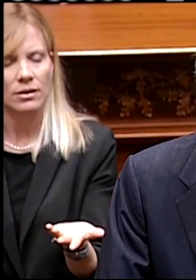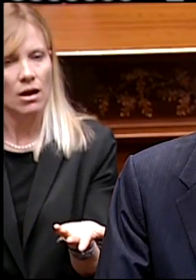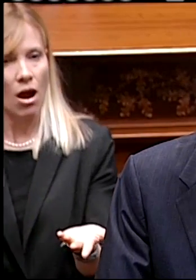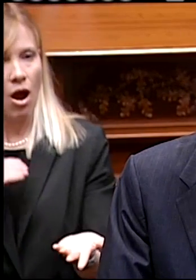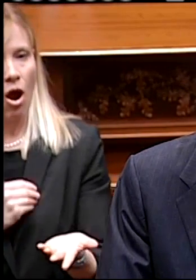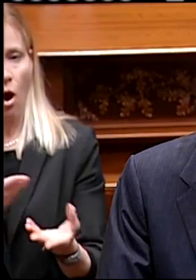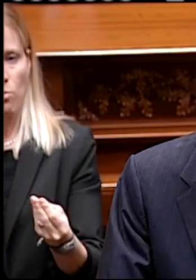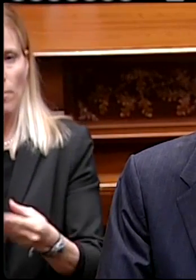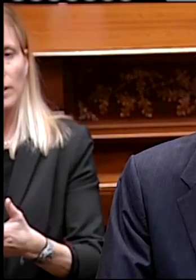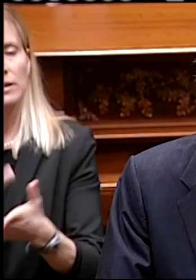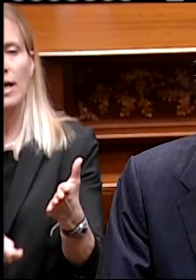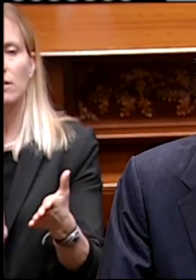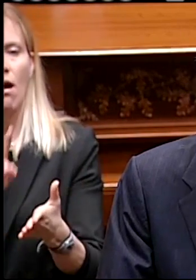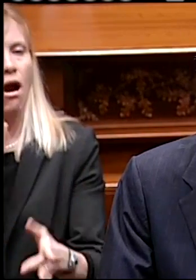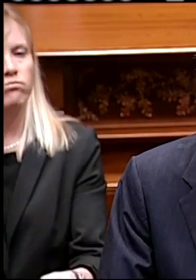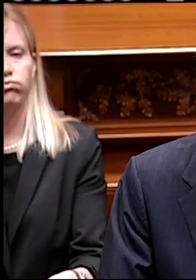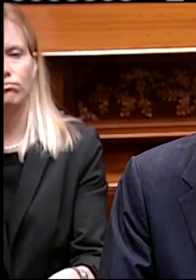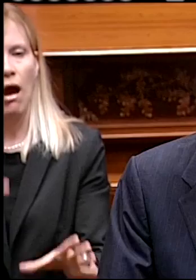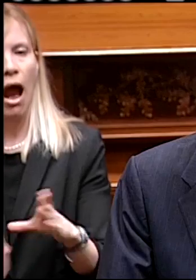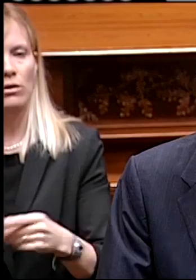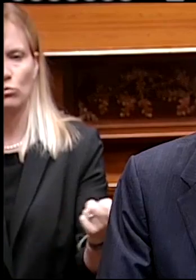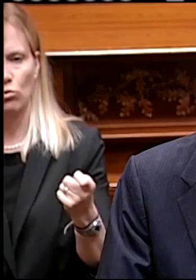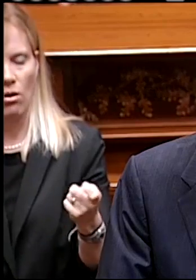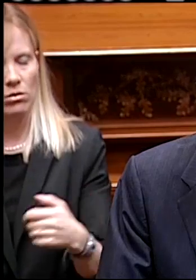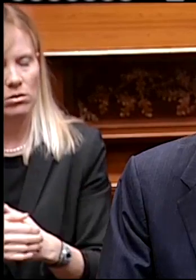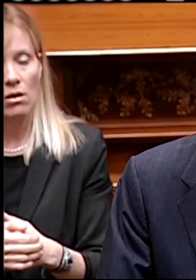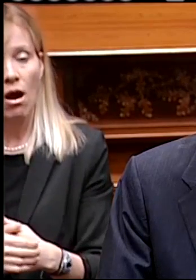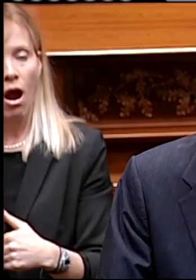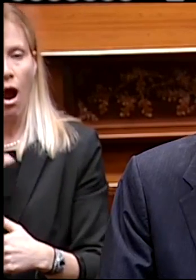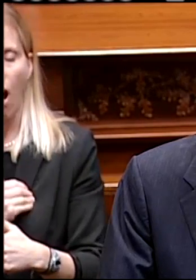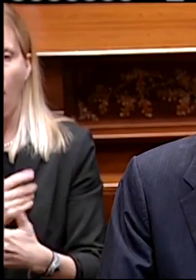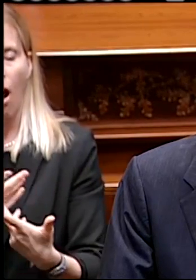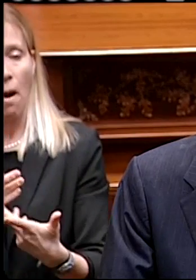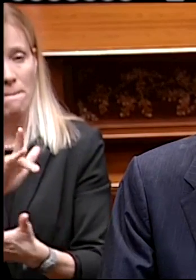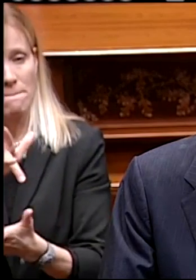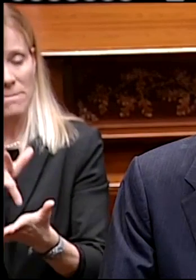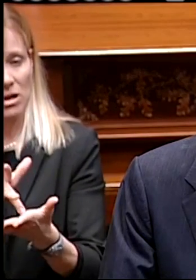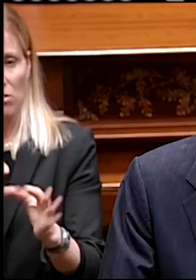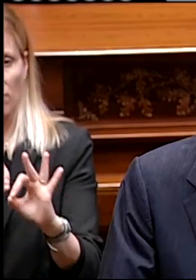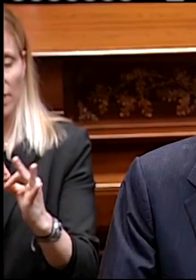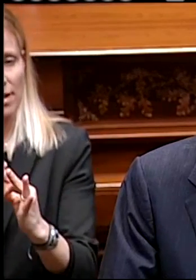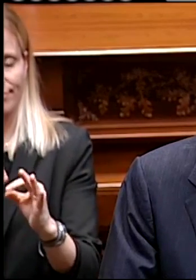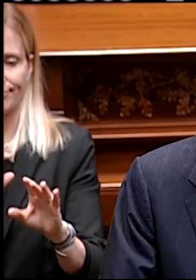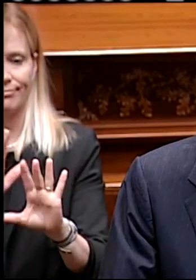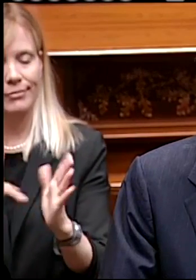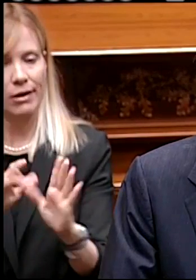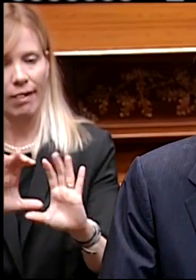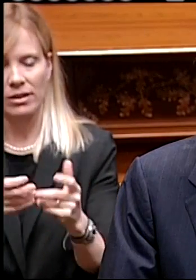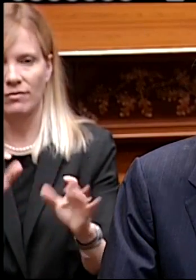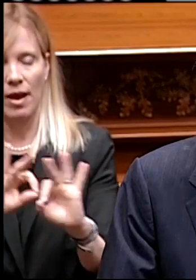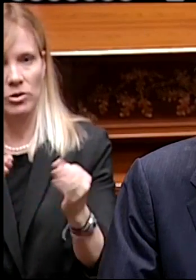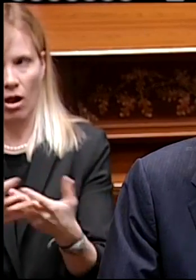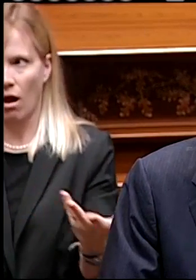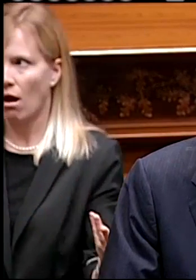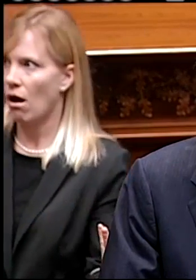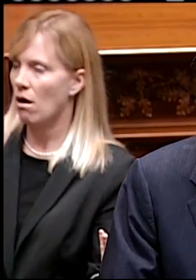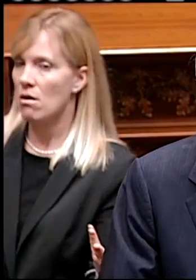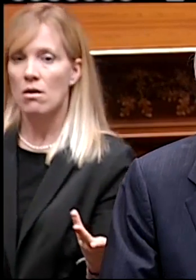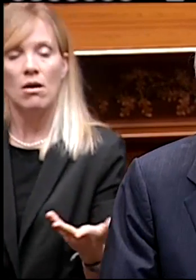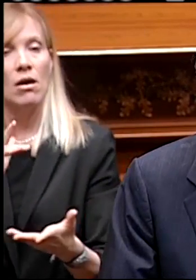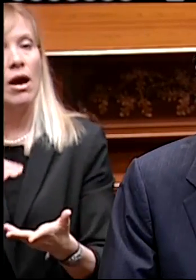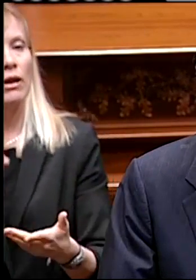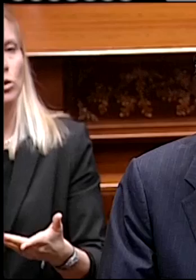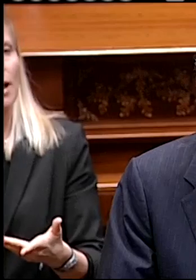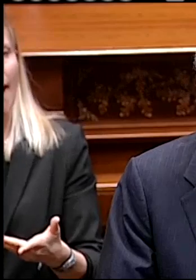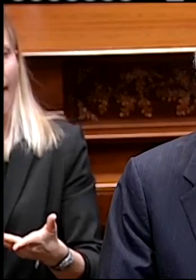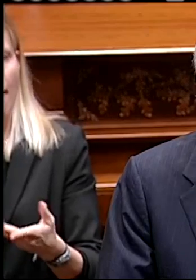Our property taxes are out of control and are crushing middle-class families. Illinois' high property taxes